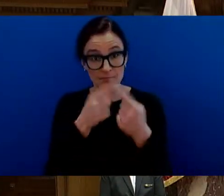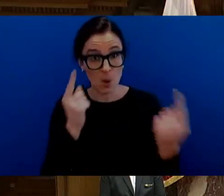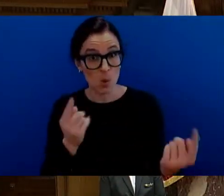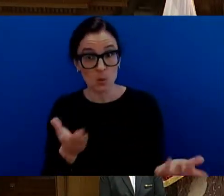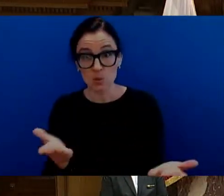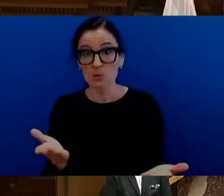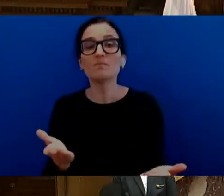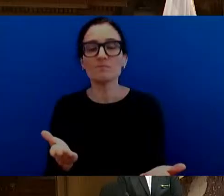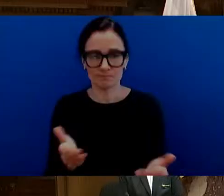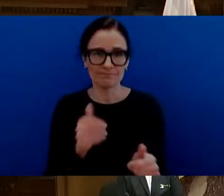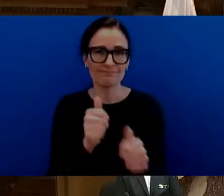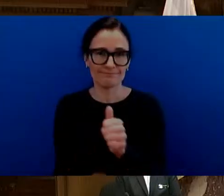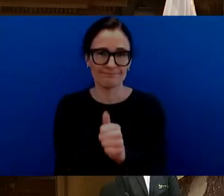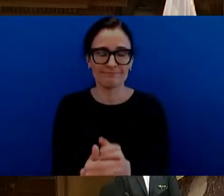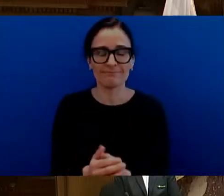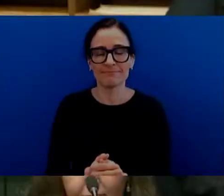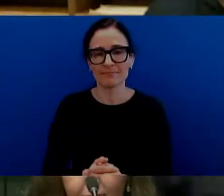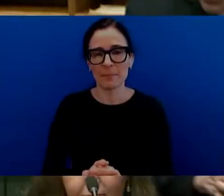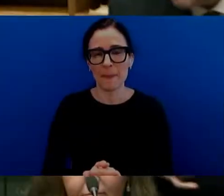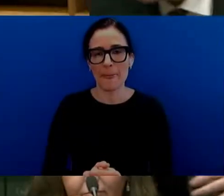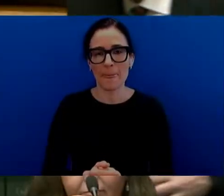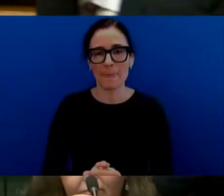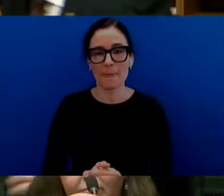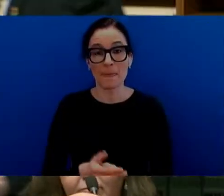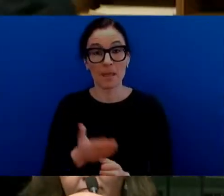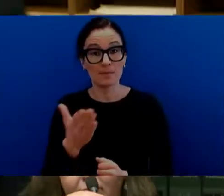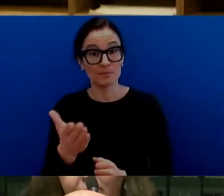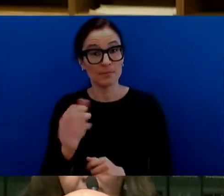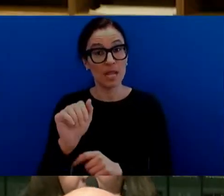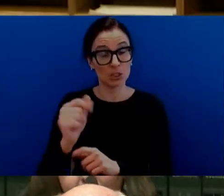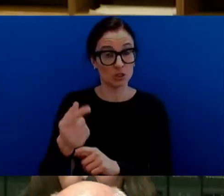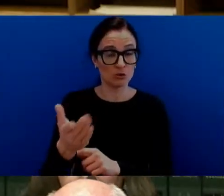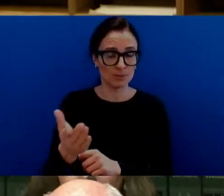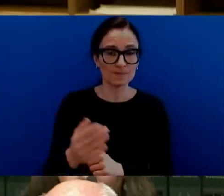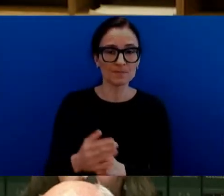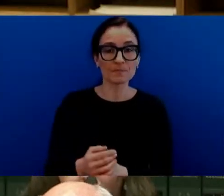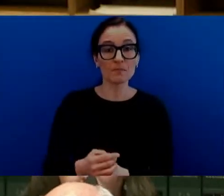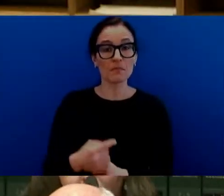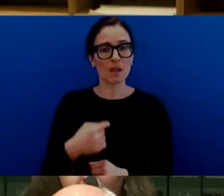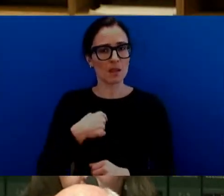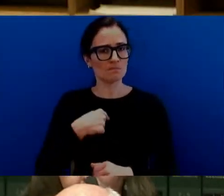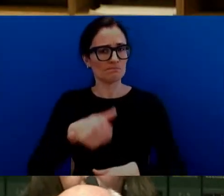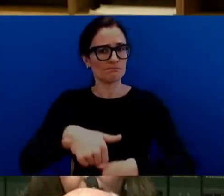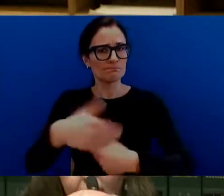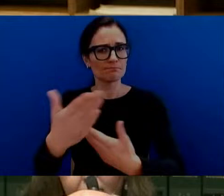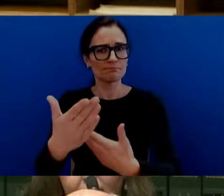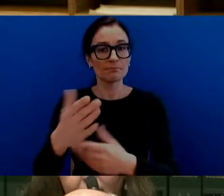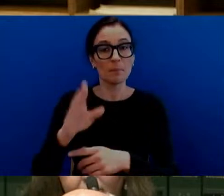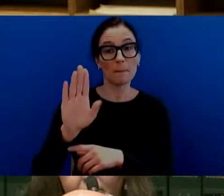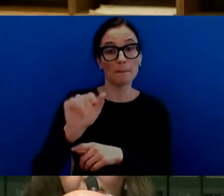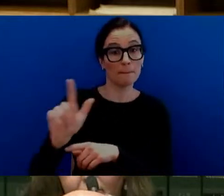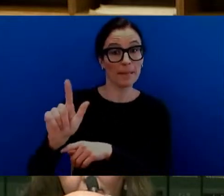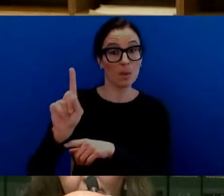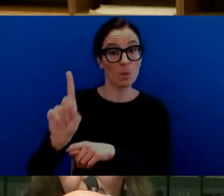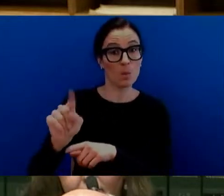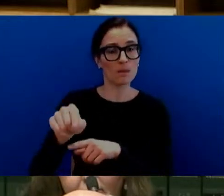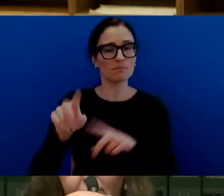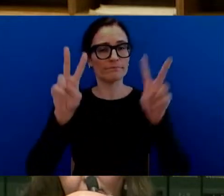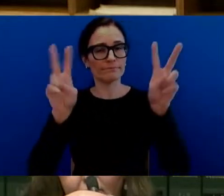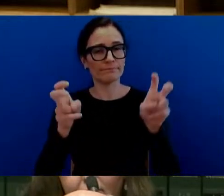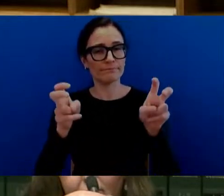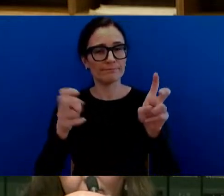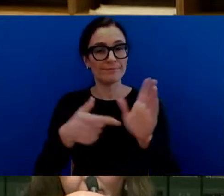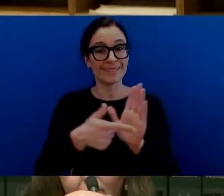General. I move that Bill 1, intituled An Act to Ensure the Supremacy of Parliament, be introduced and read a first time now.